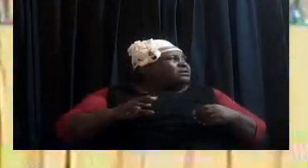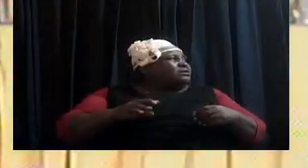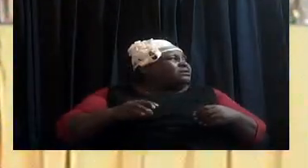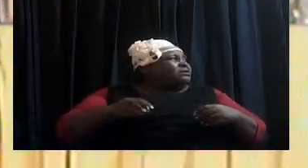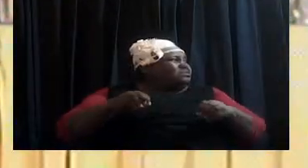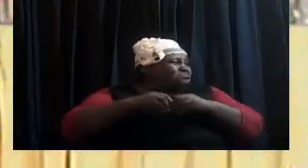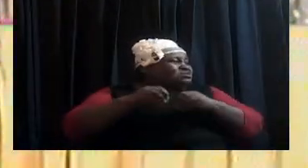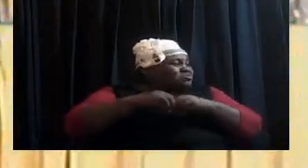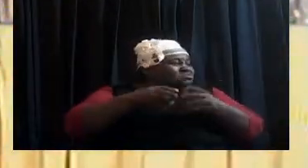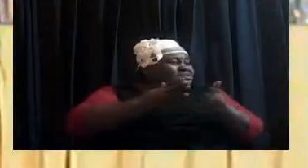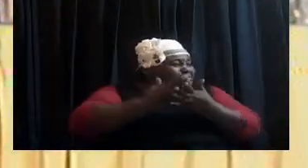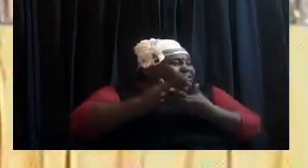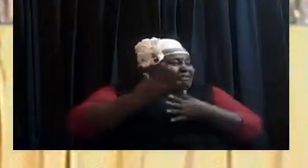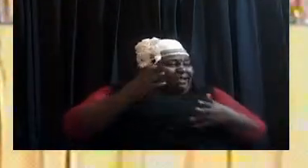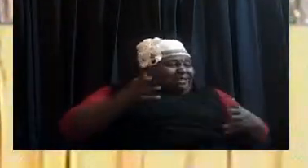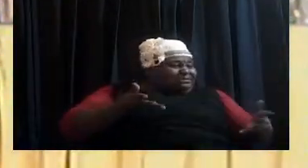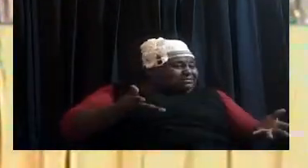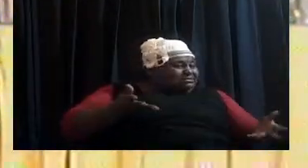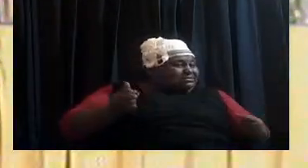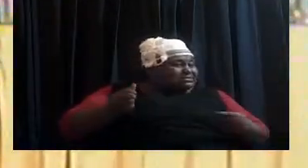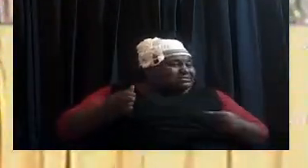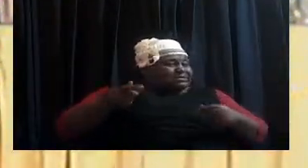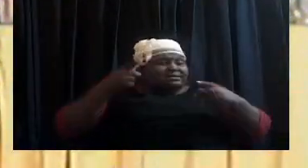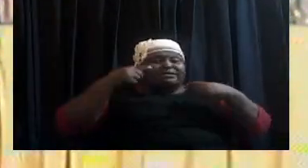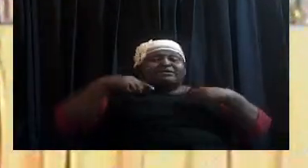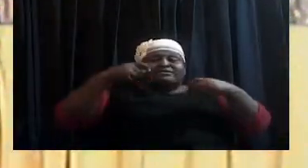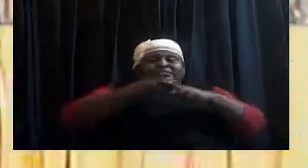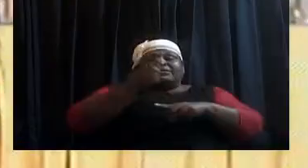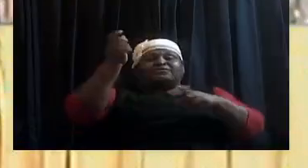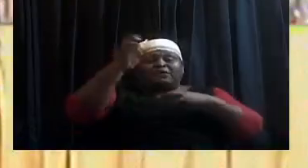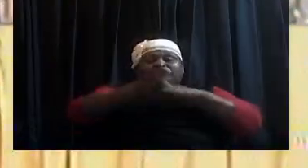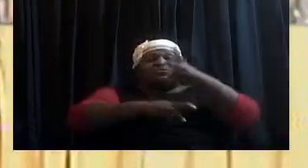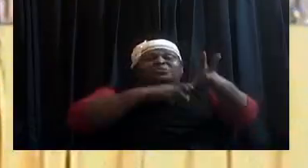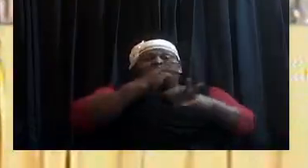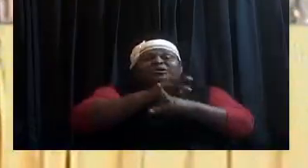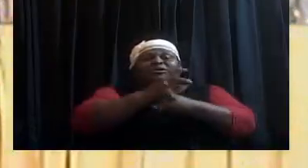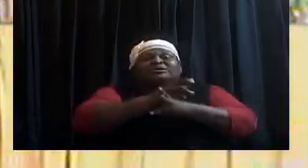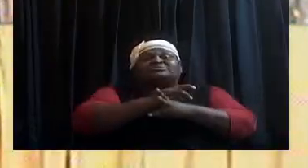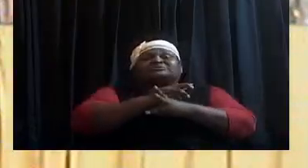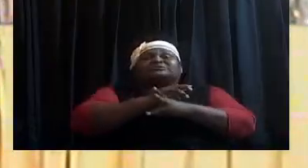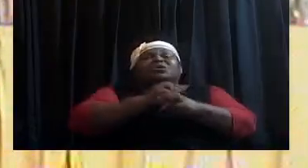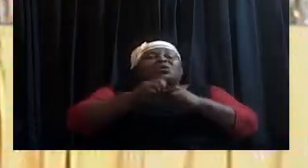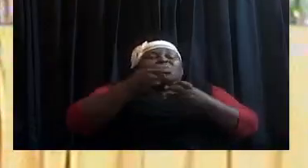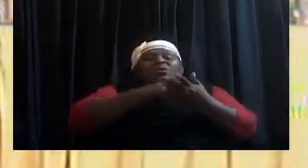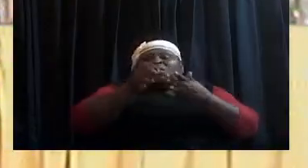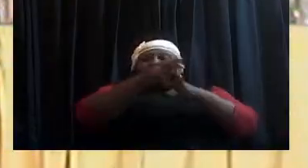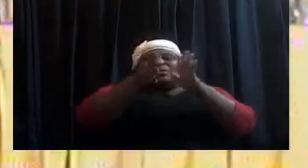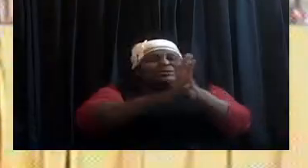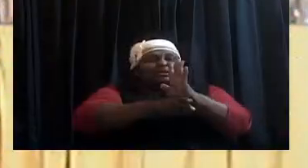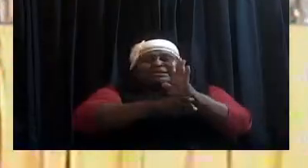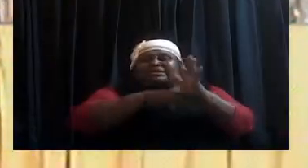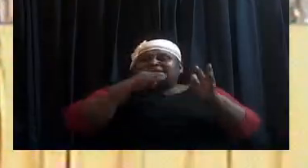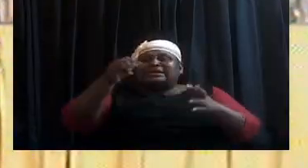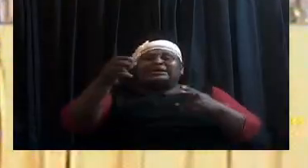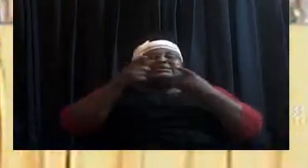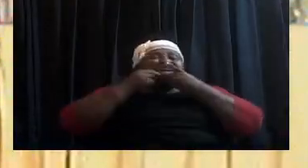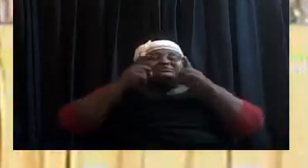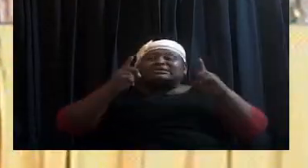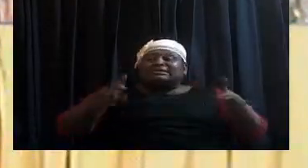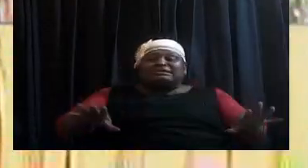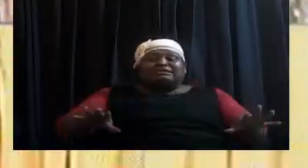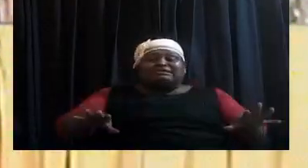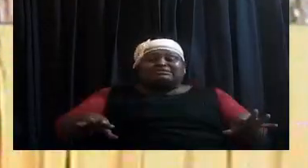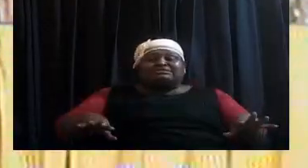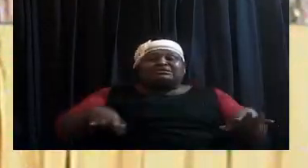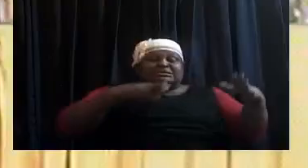be separated from the world. So holiness is a dedication